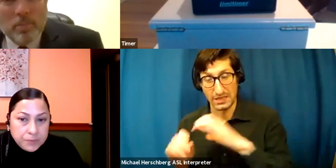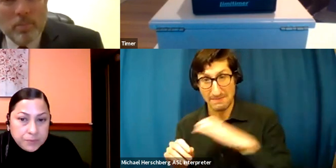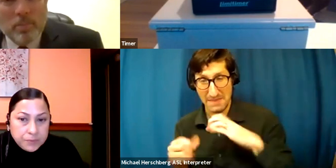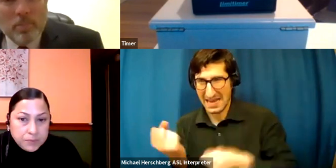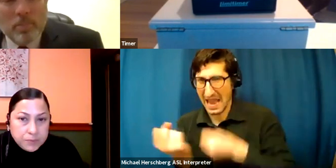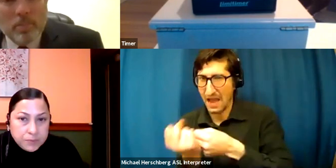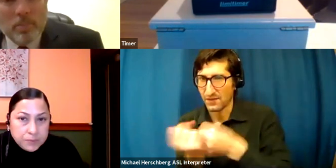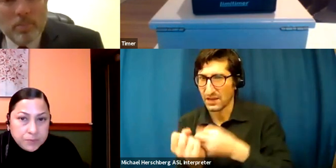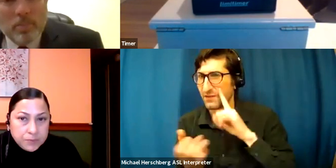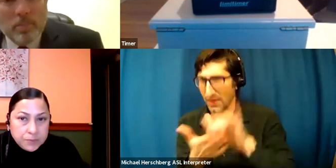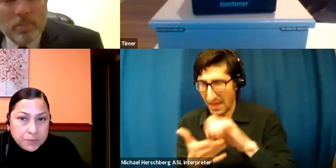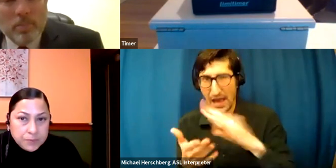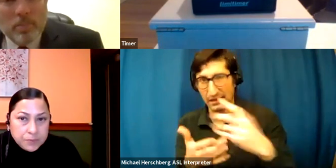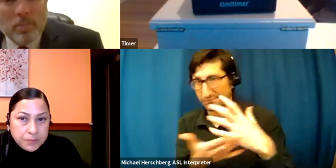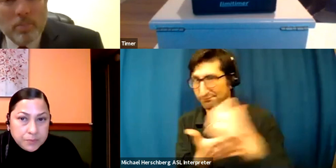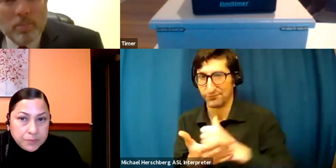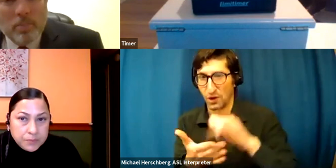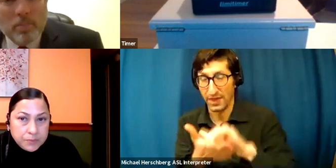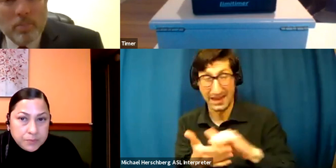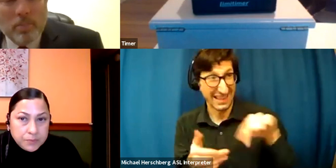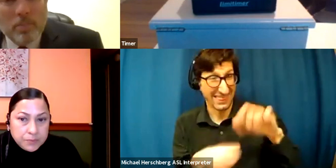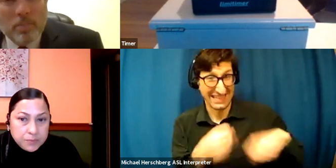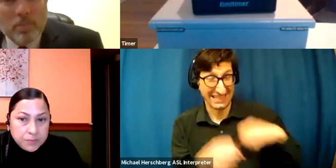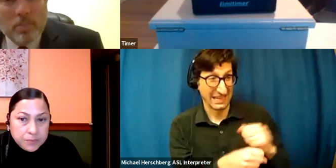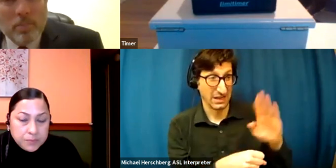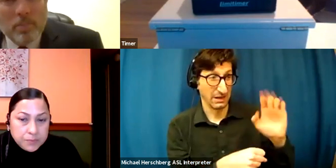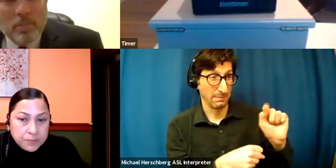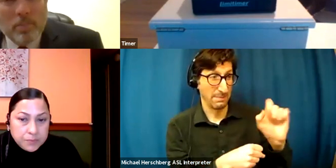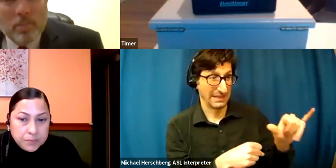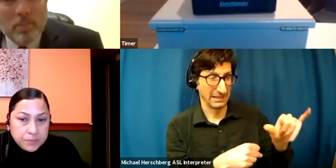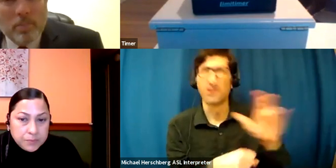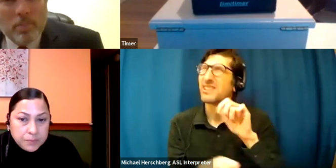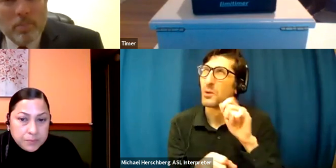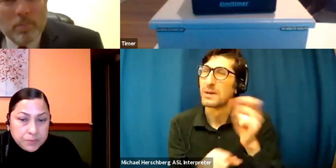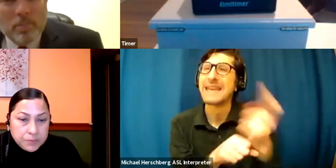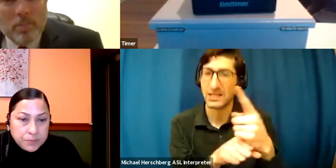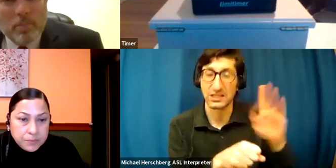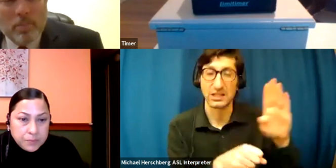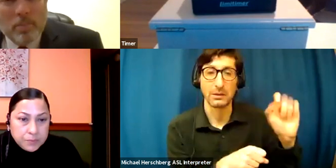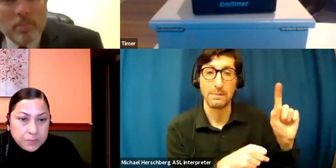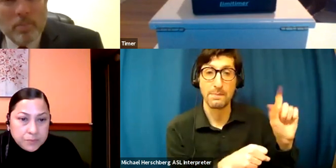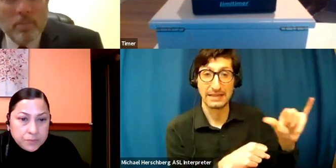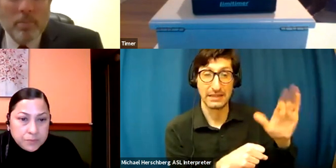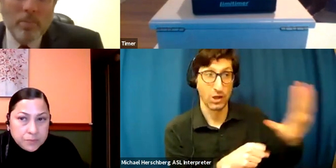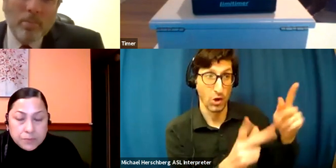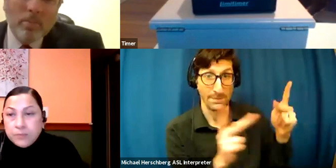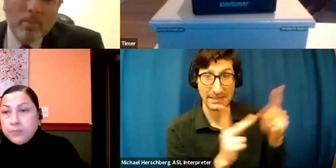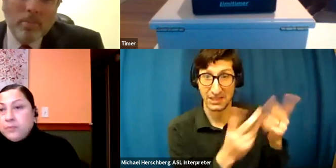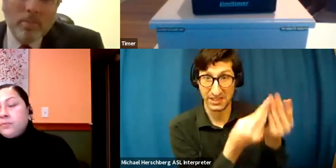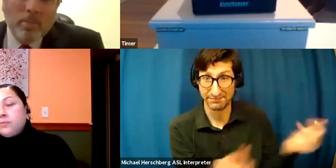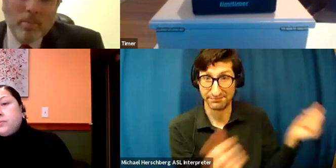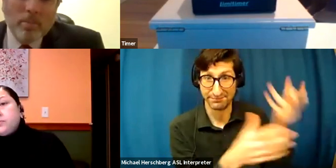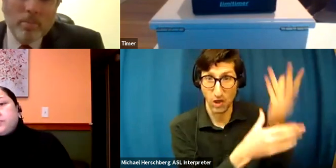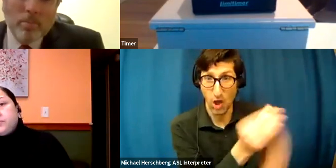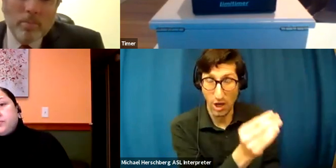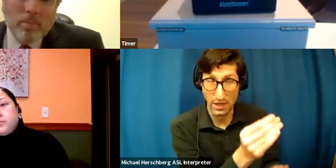district. And this year, Betsy's position, or next year, Betsy's position will no longer exist,